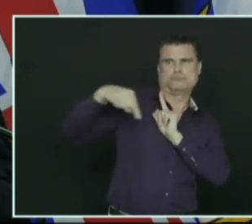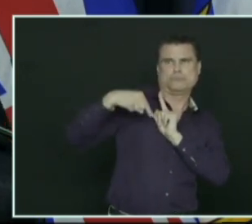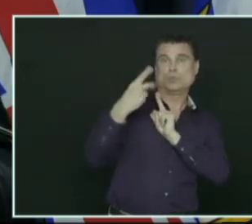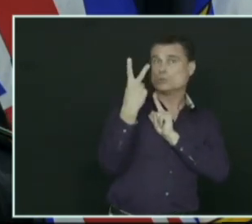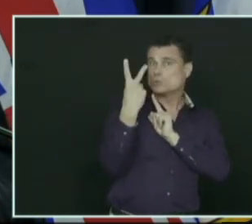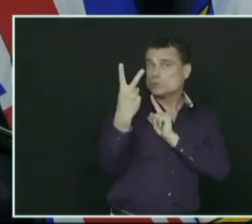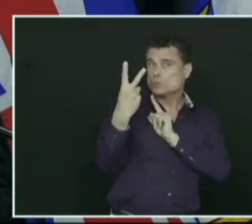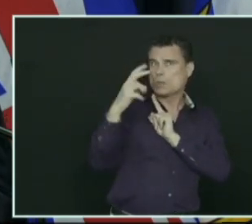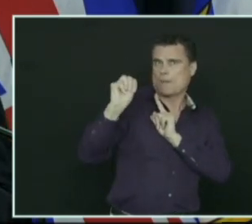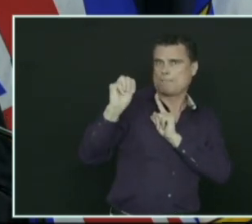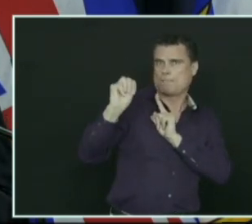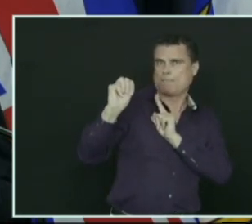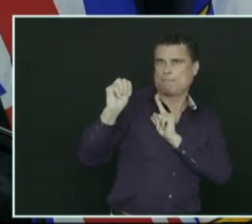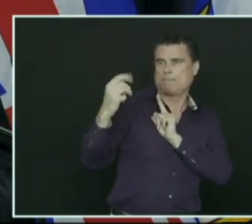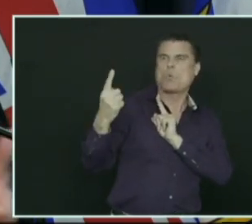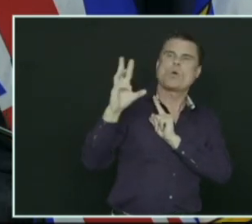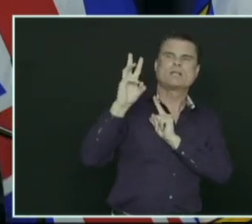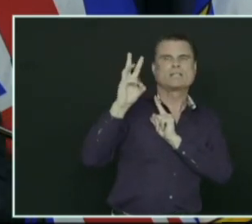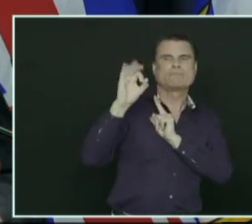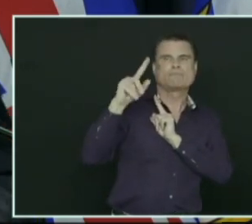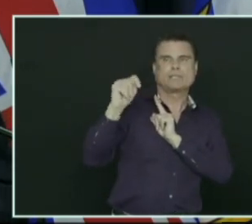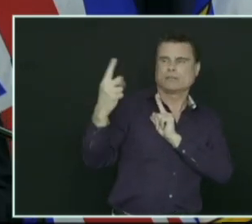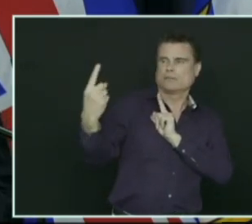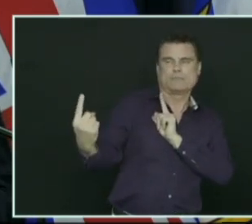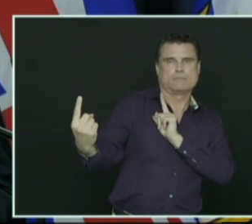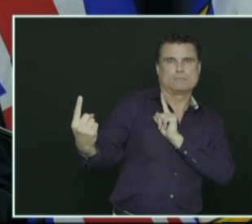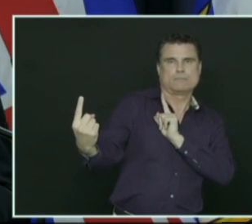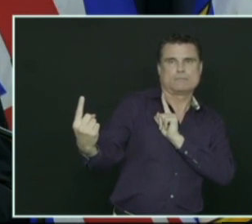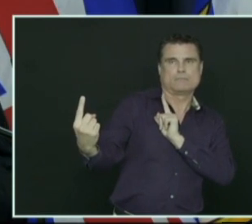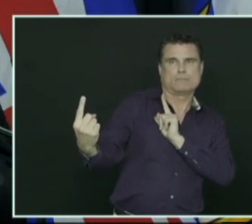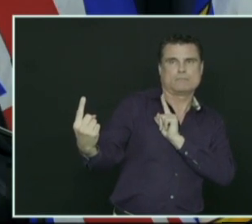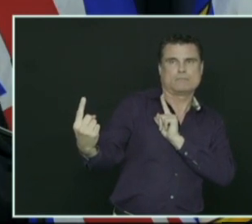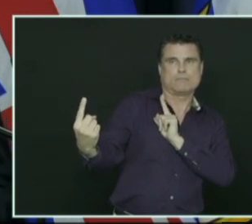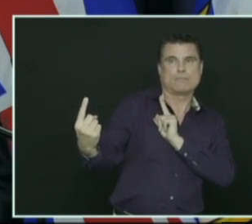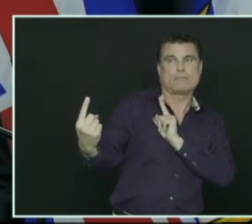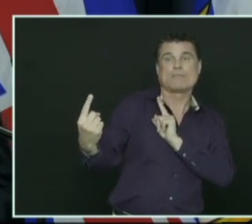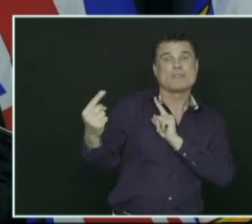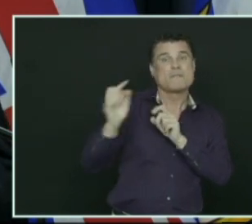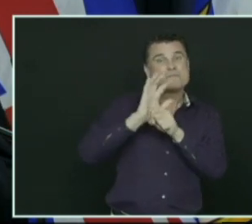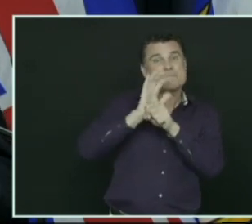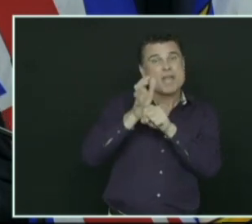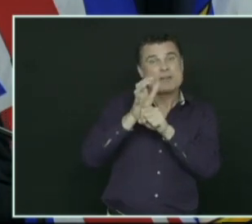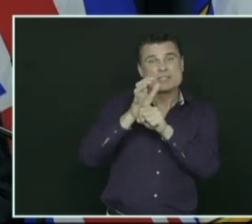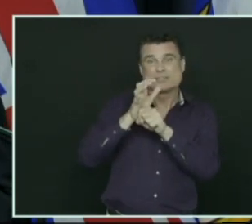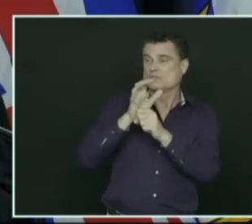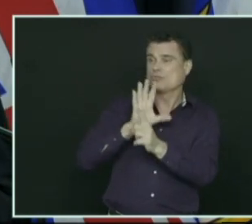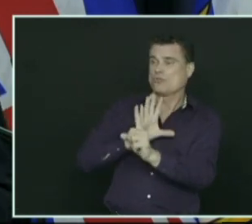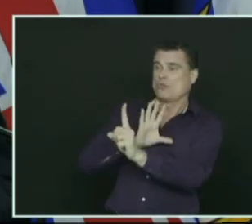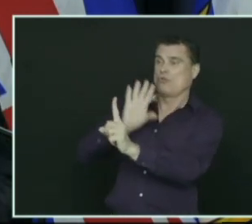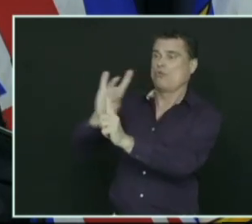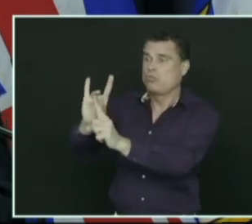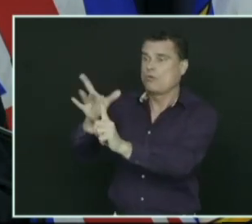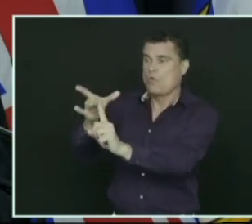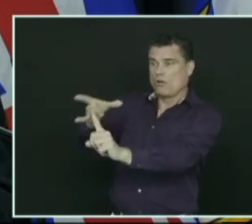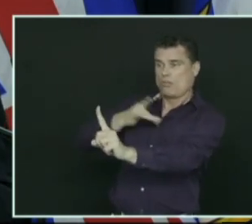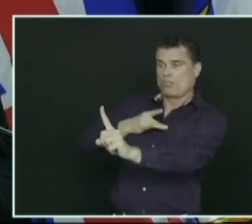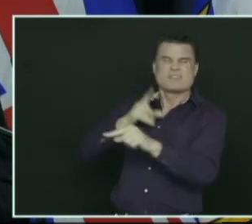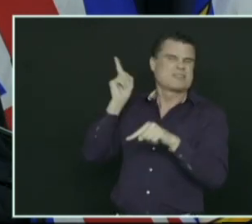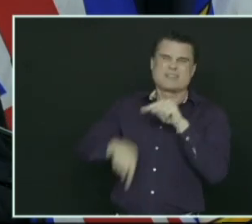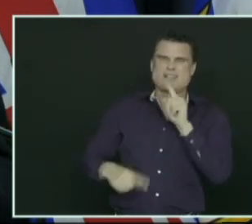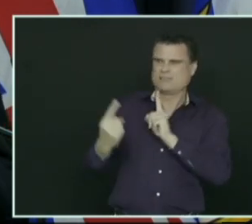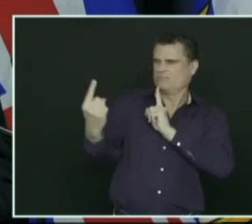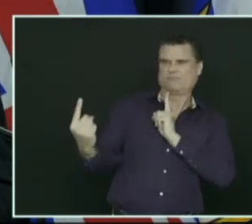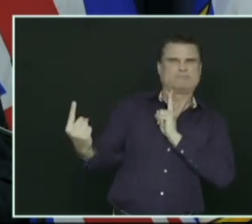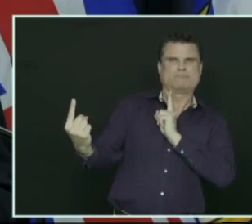is focus on what we need to do together, and don't allow people who are attempting to promote themselves